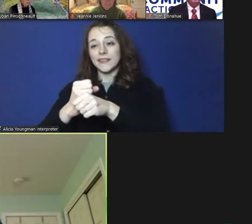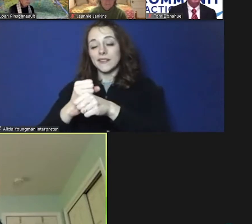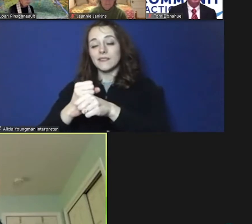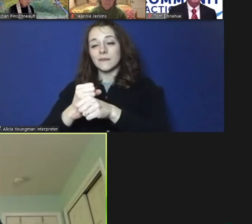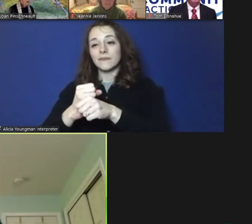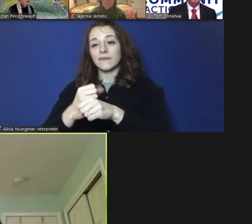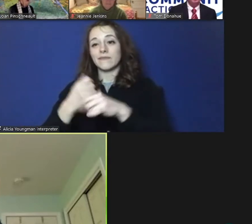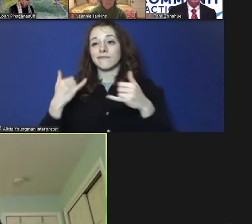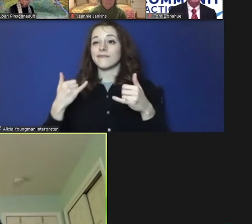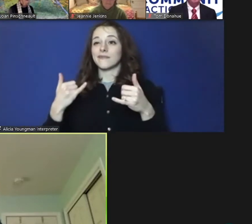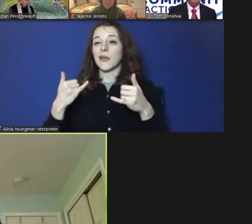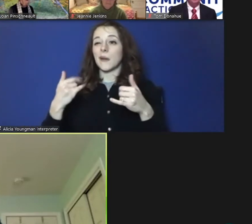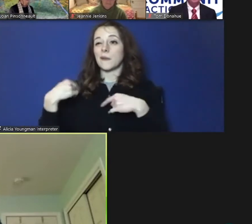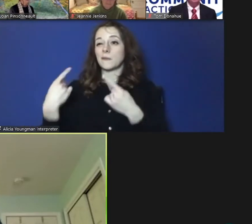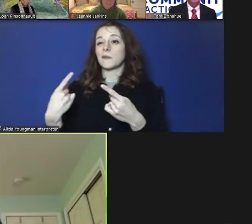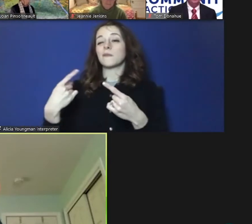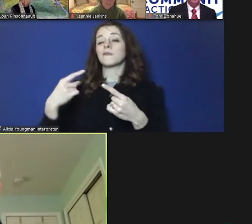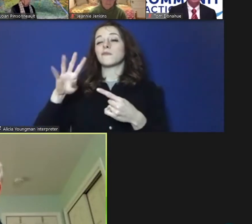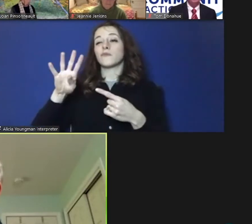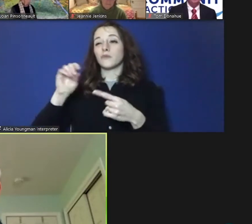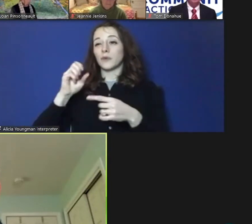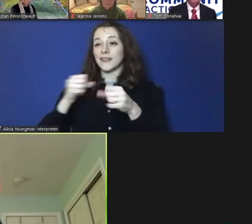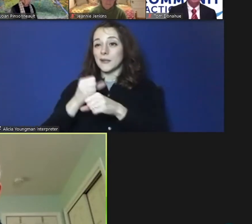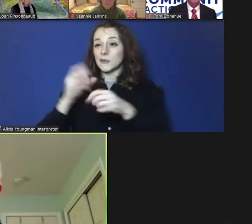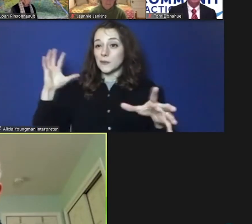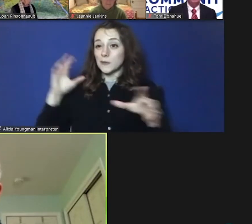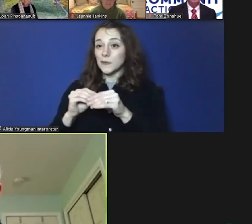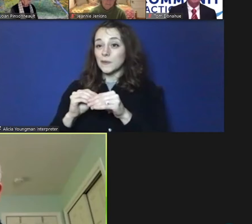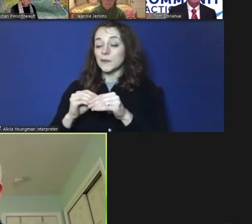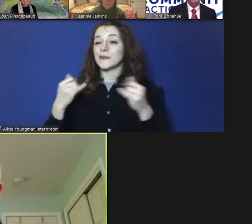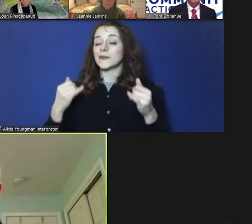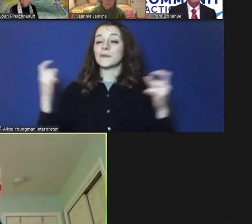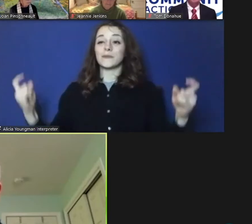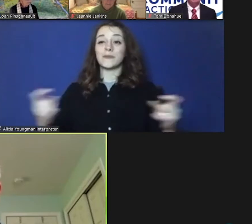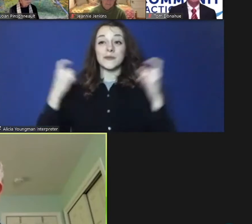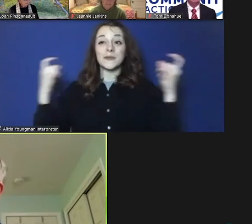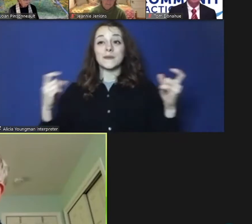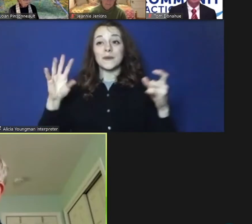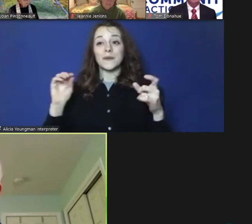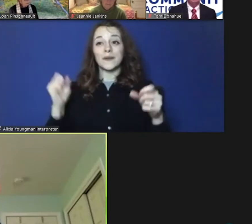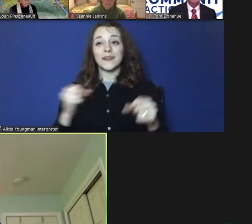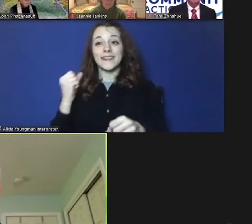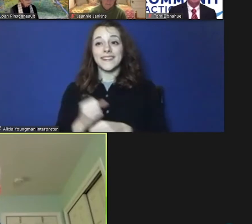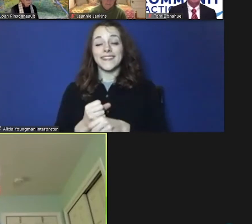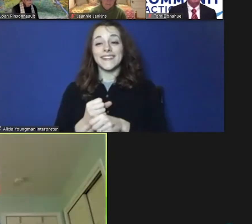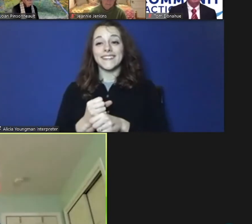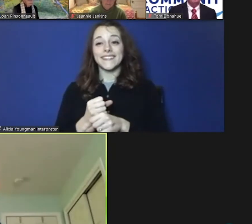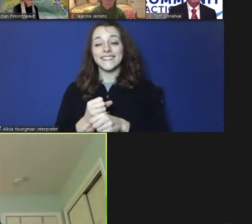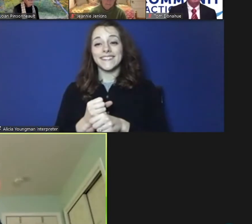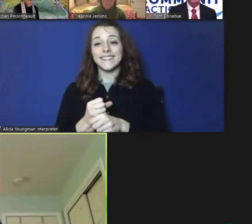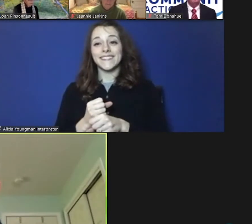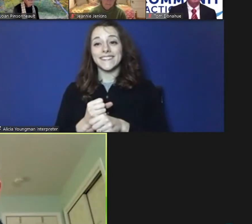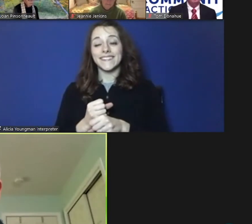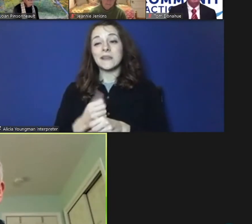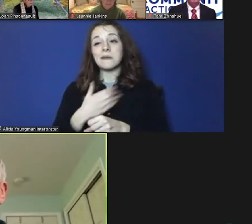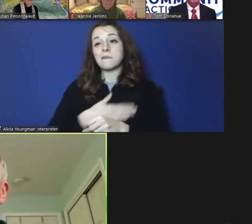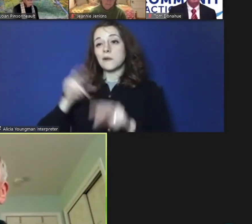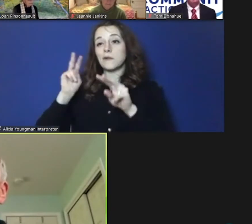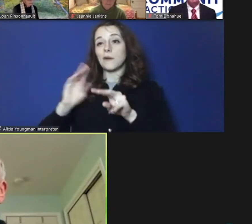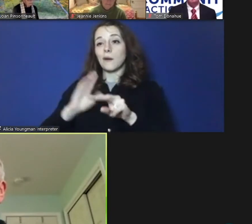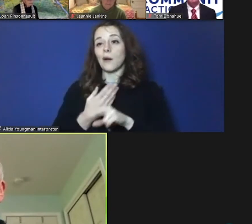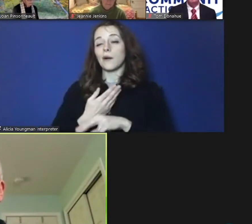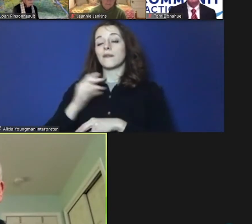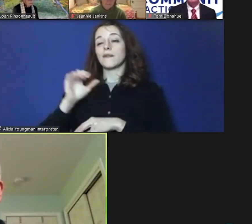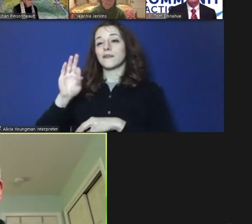is our 40th year. We are celebrating this 40th year, and do look on our Facebook page or on